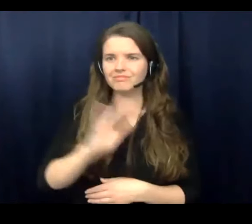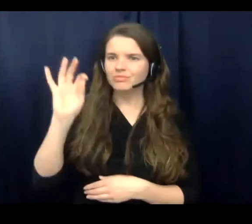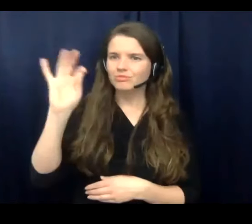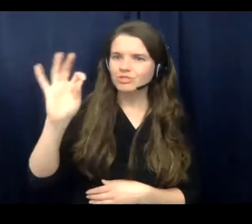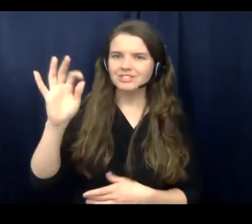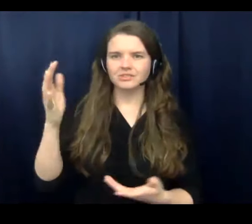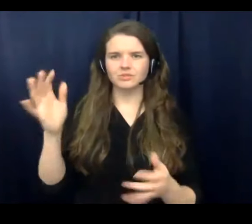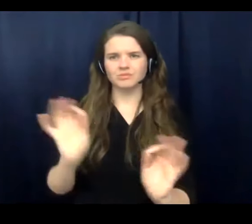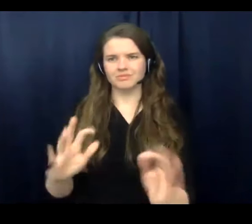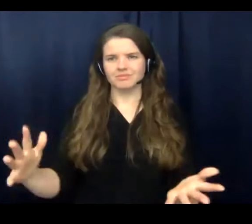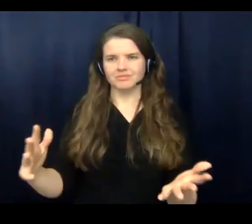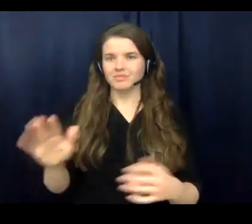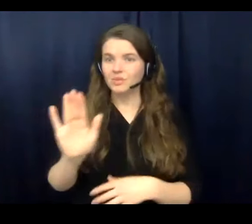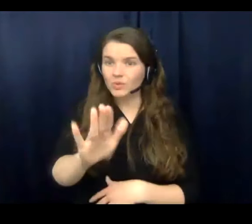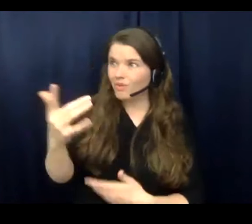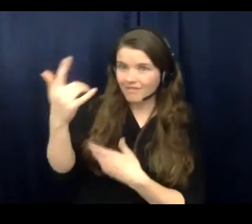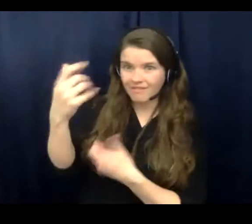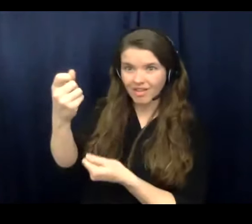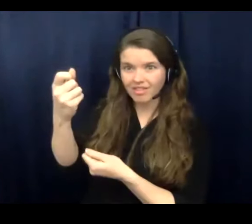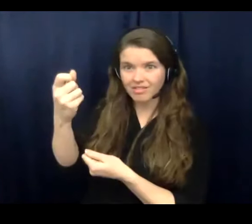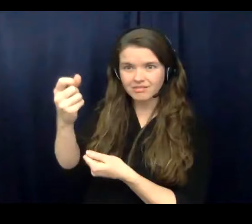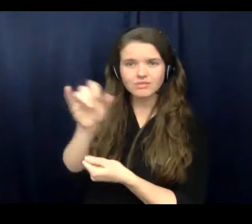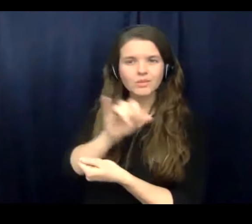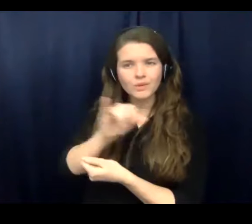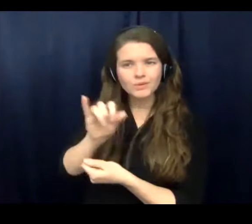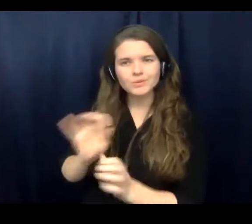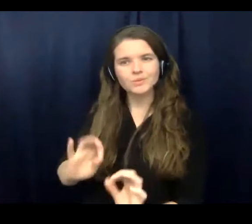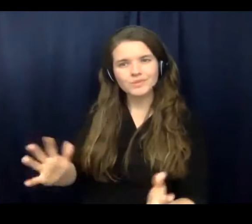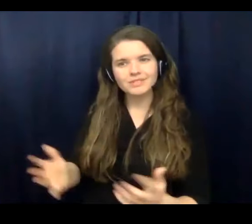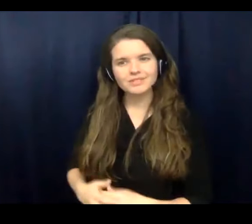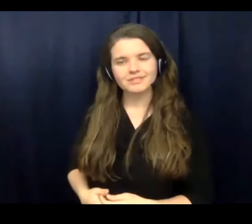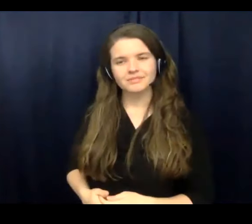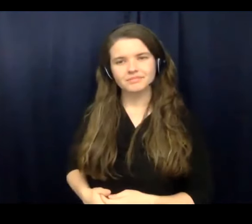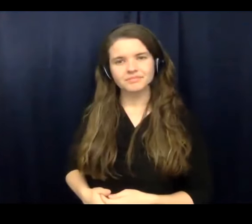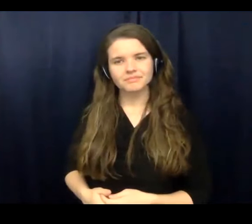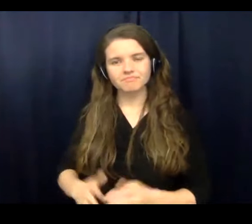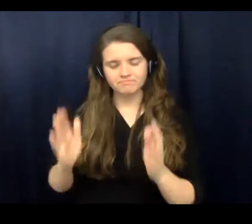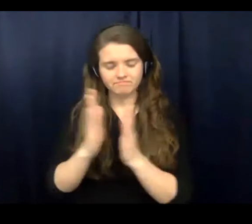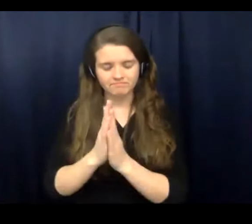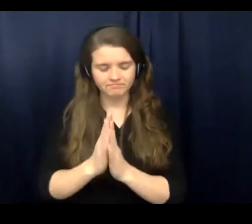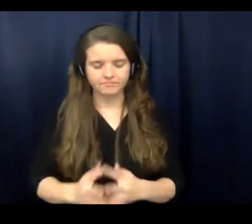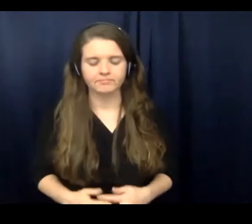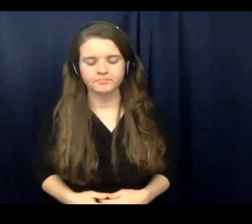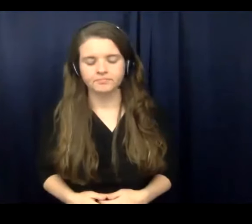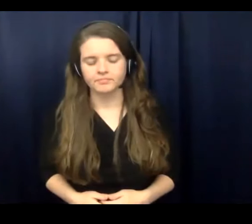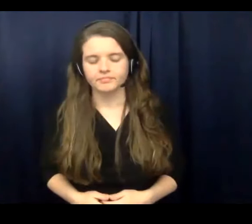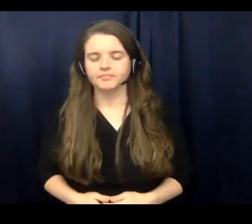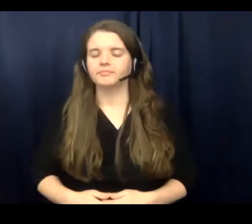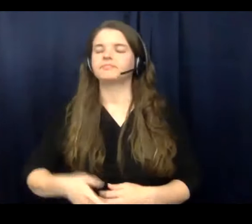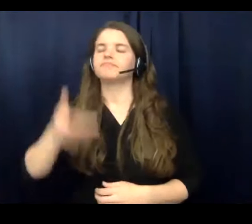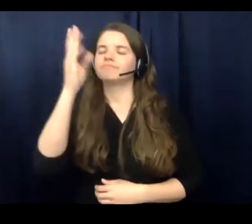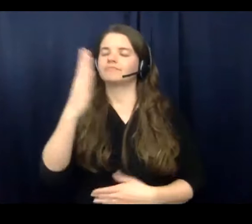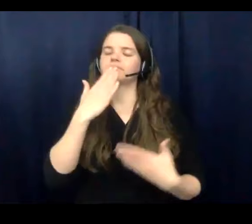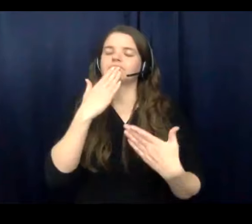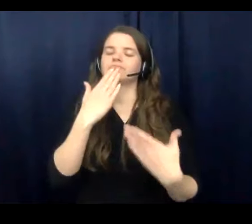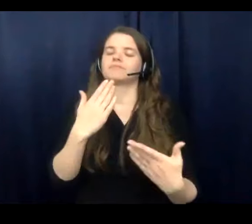your faith is also empty." Let's pray. God, we just thank you for the words of your